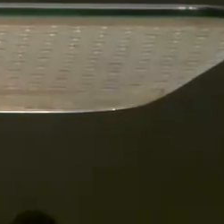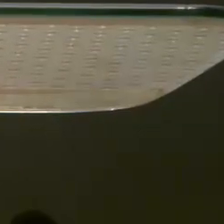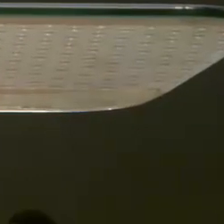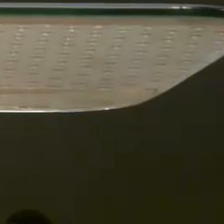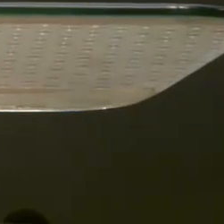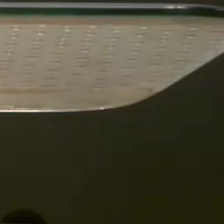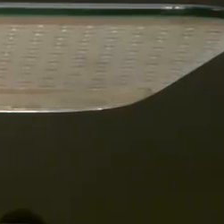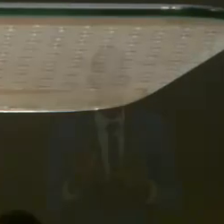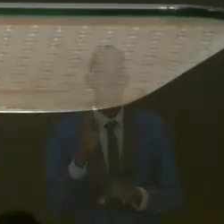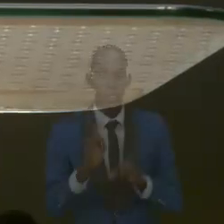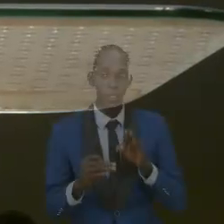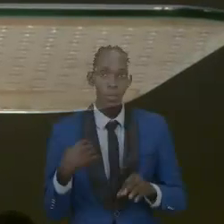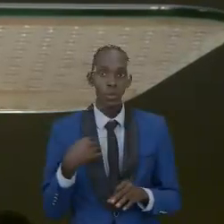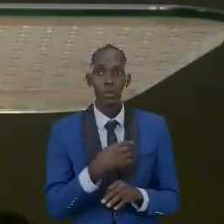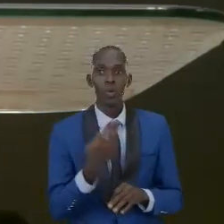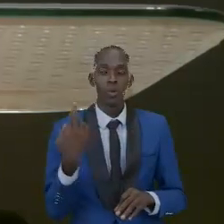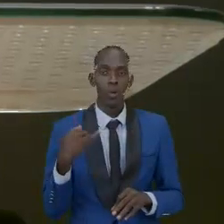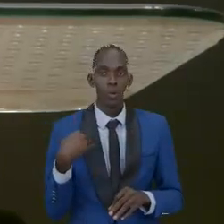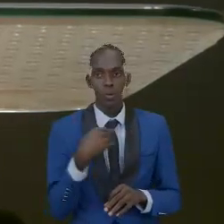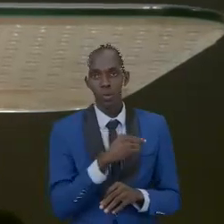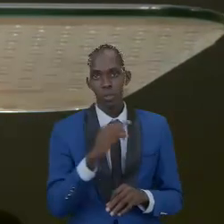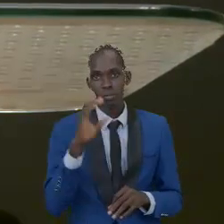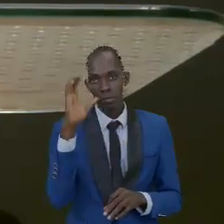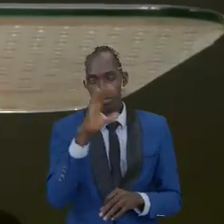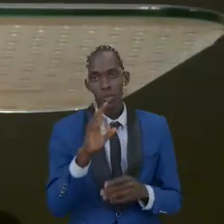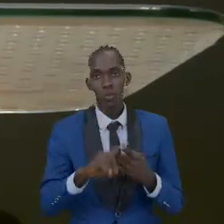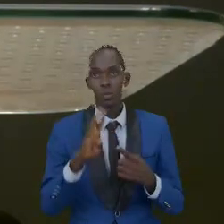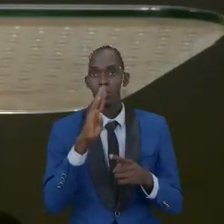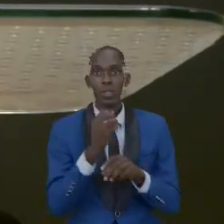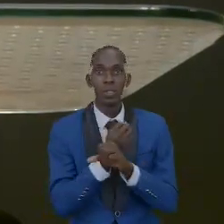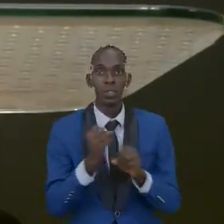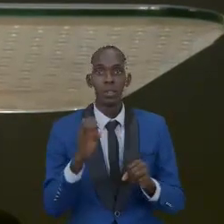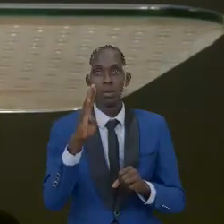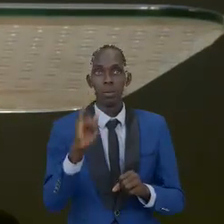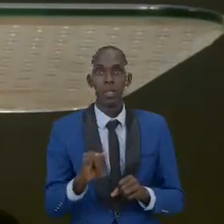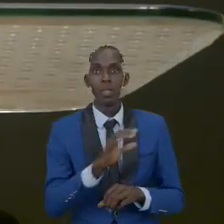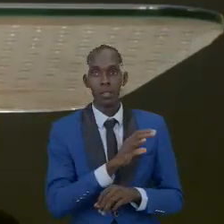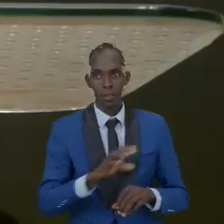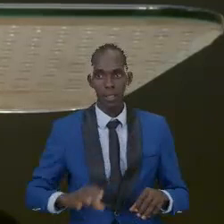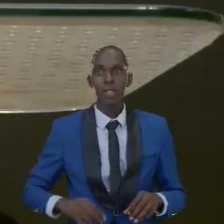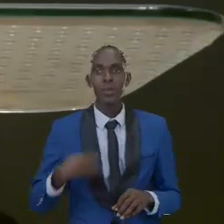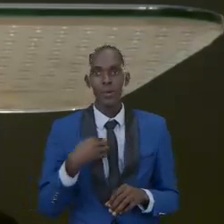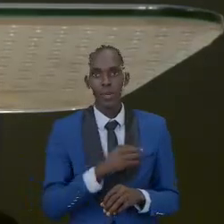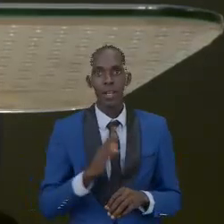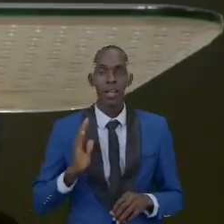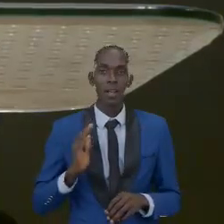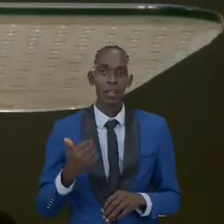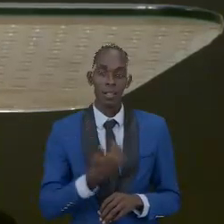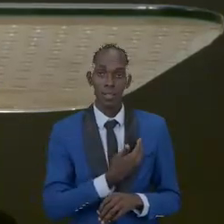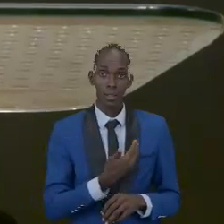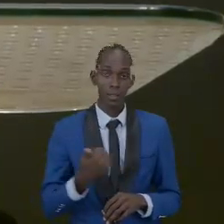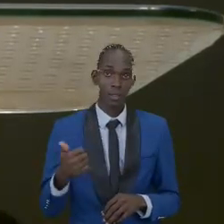we, while we seek to be justified by Christ, we ourselves